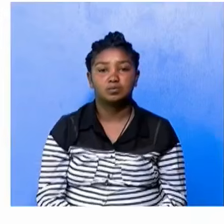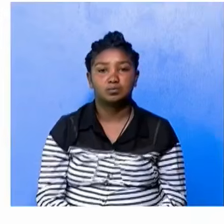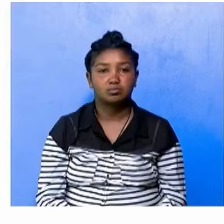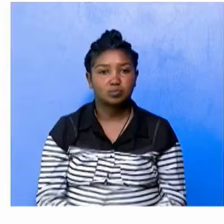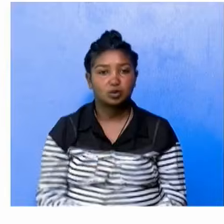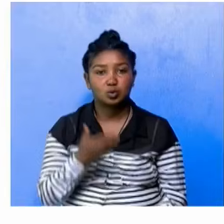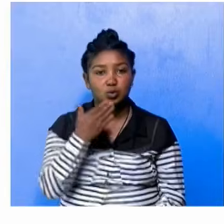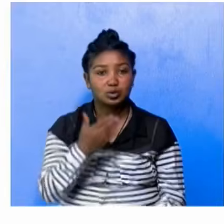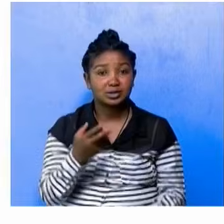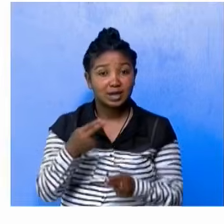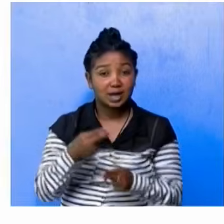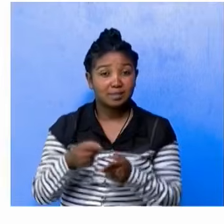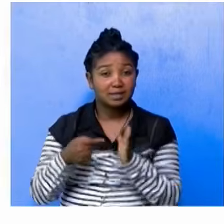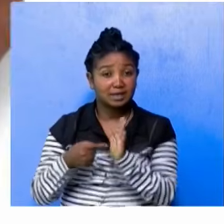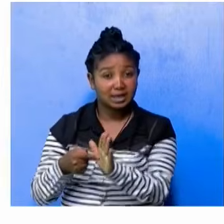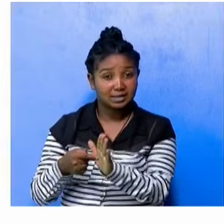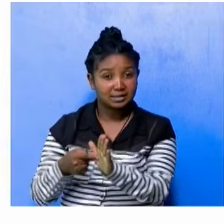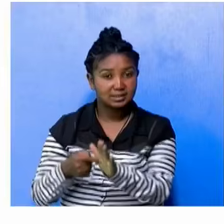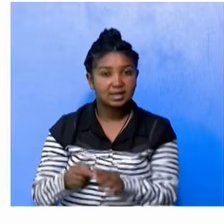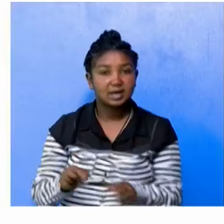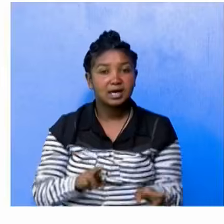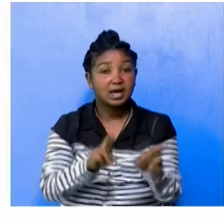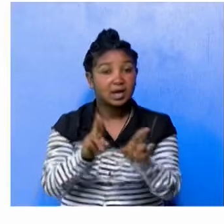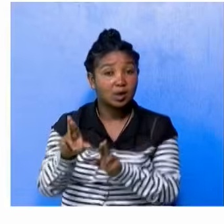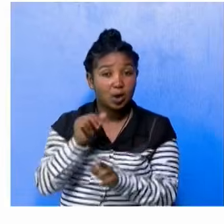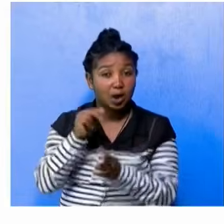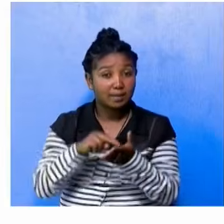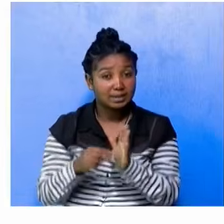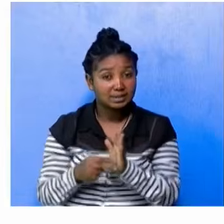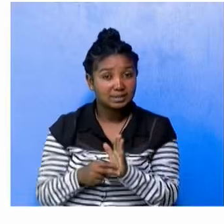Good. As it is name indicates, irregular means,